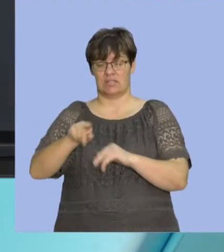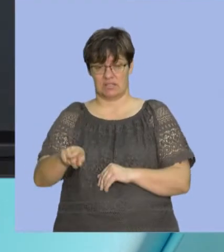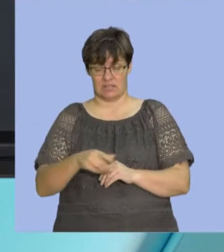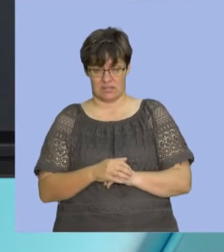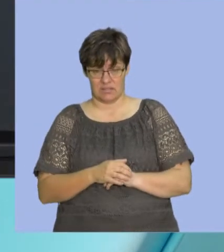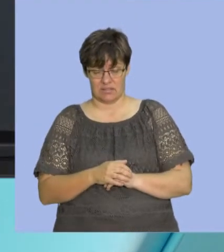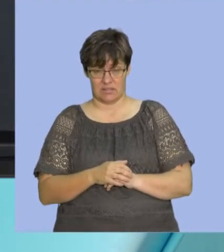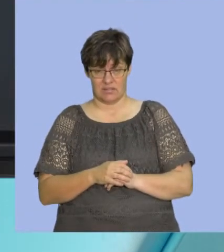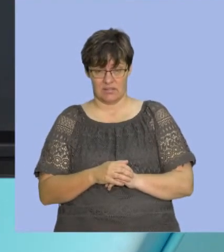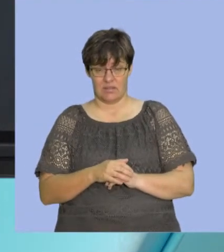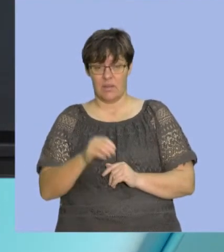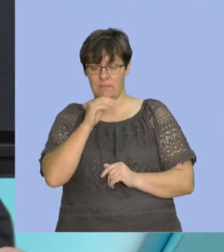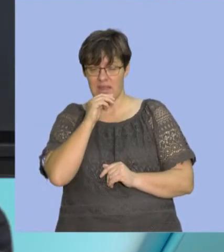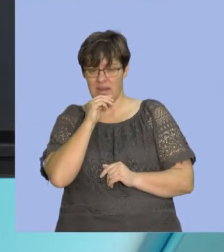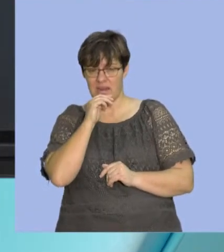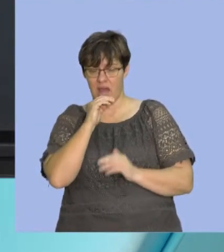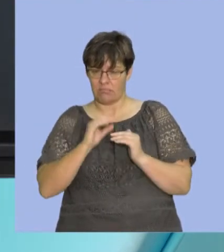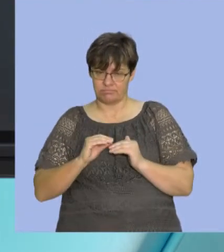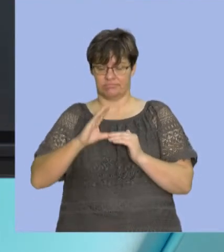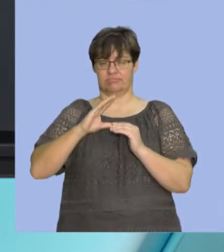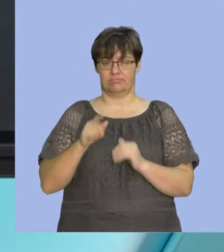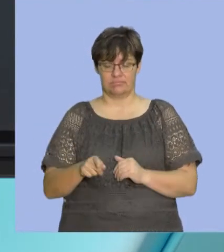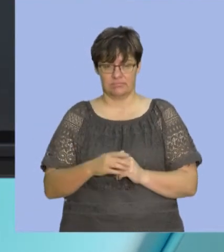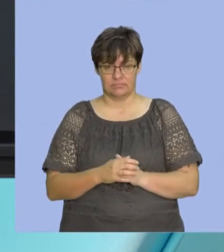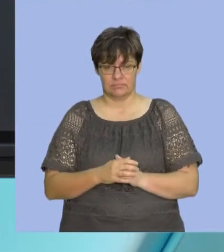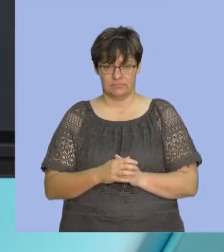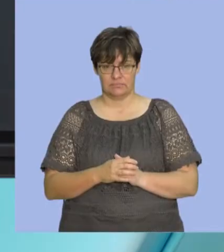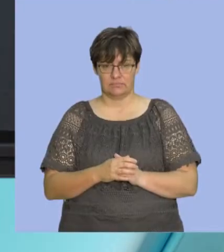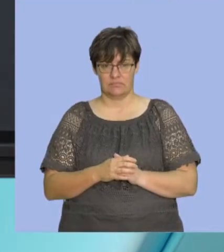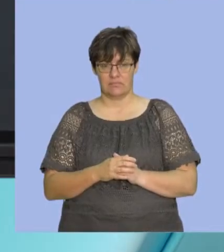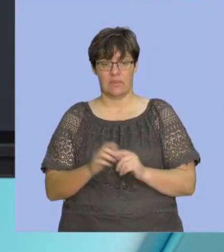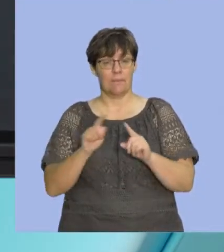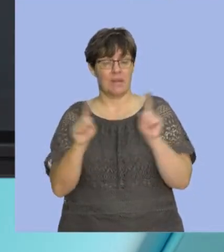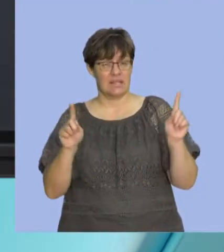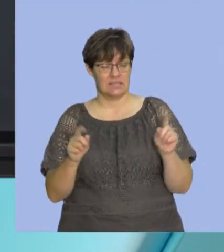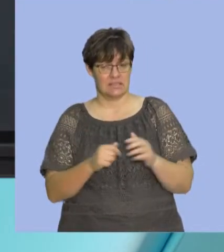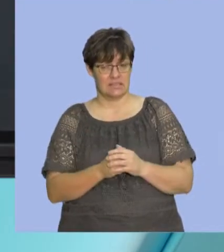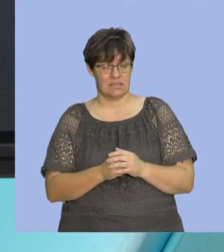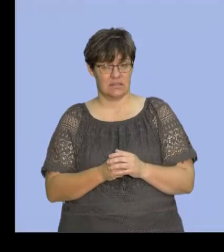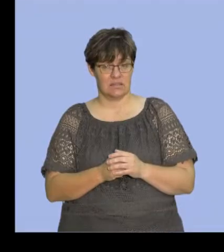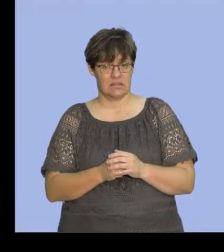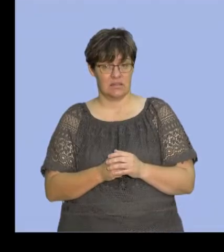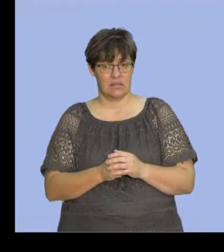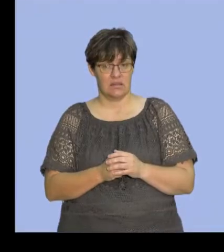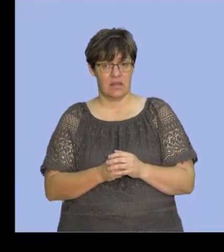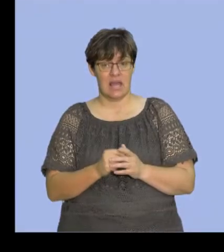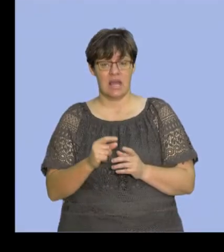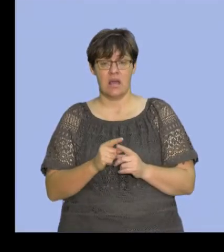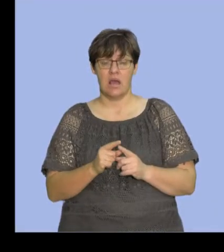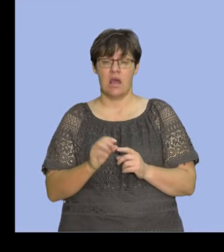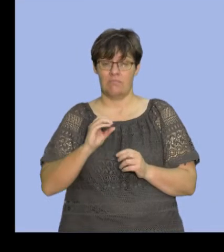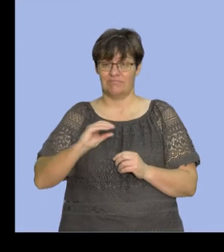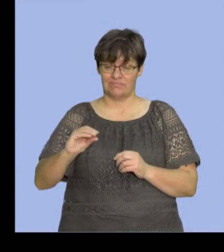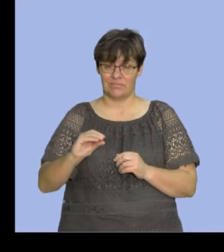Okay? So it means it's been increased. Right? But the source of the entry, the